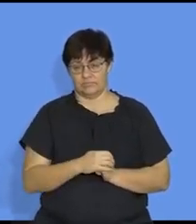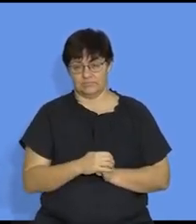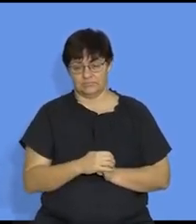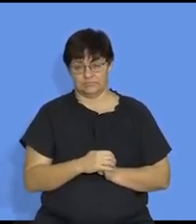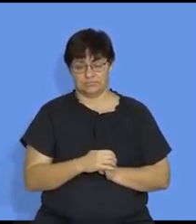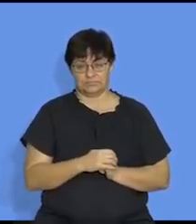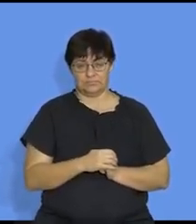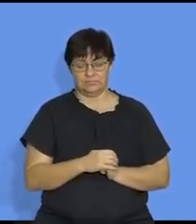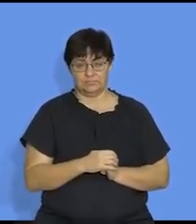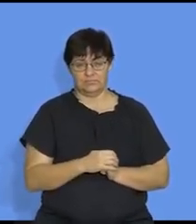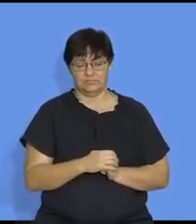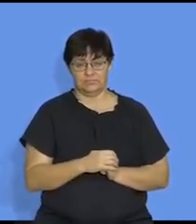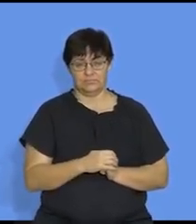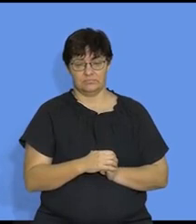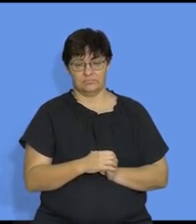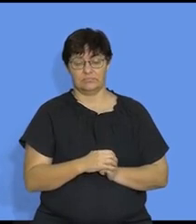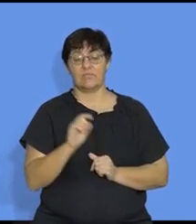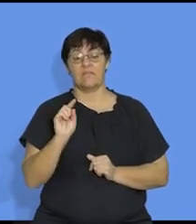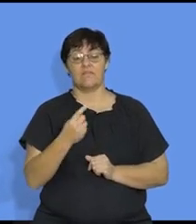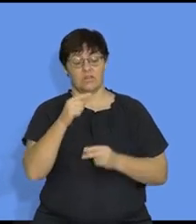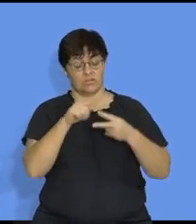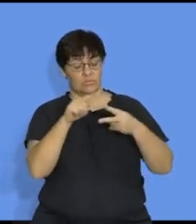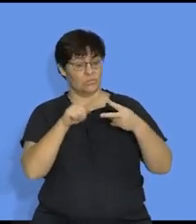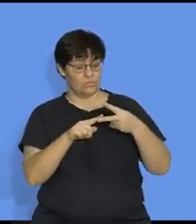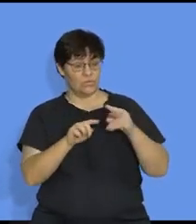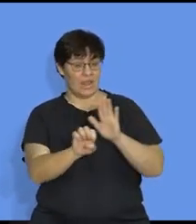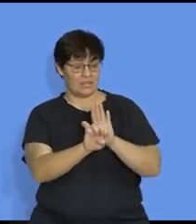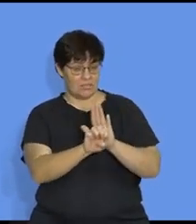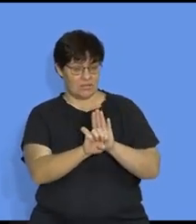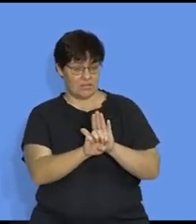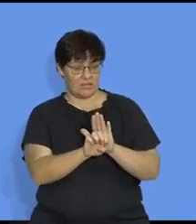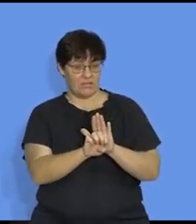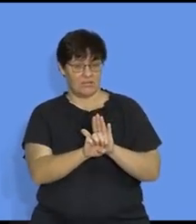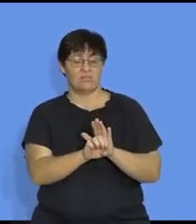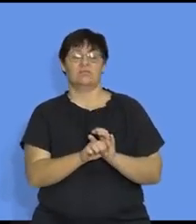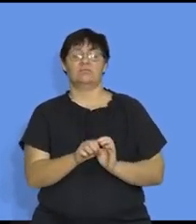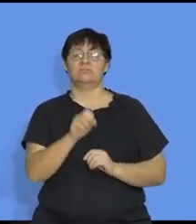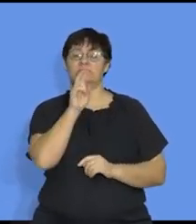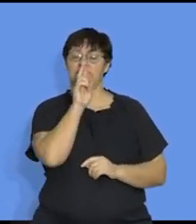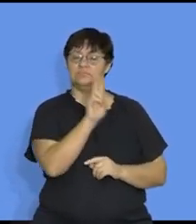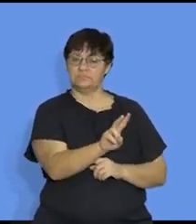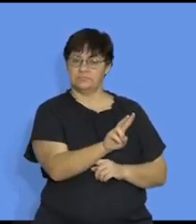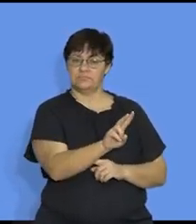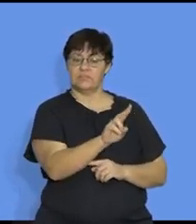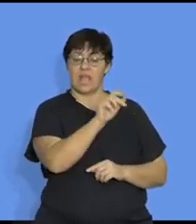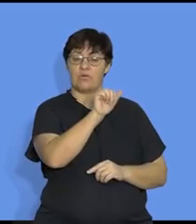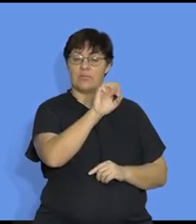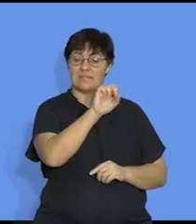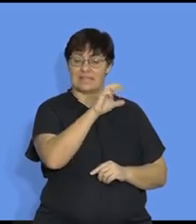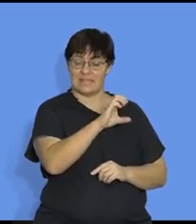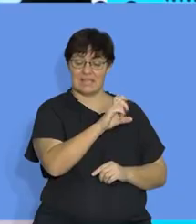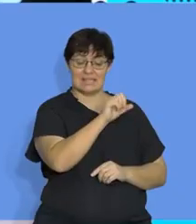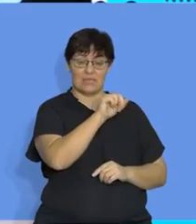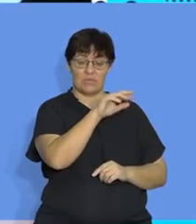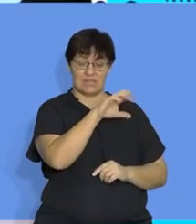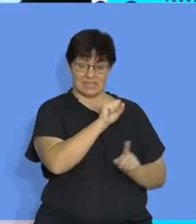1090. So at this point, the first two examples that I've done with you is we've seen that we can use the arithmetic